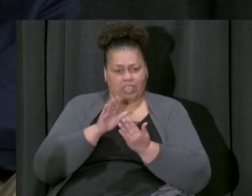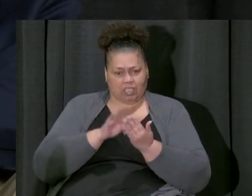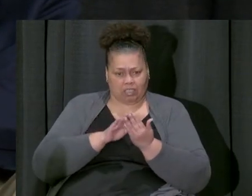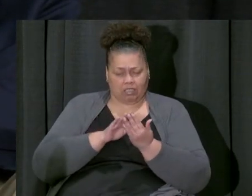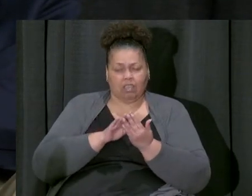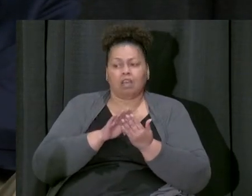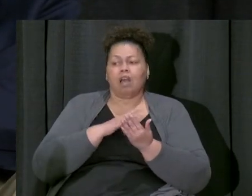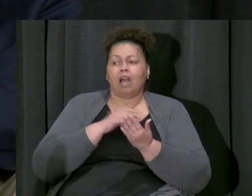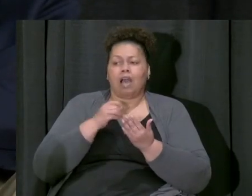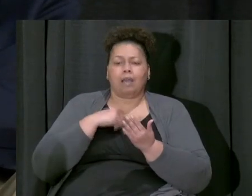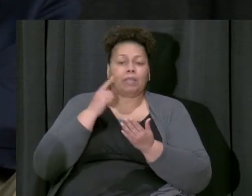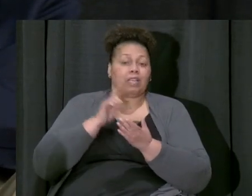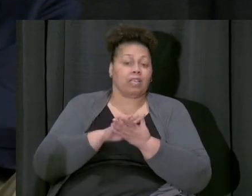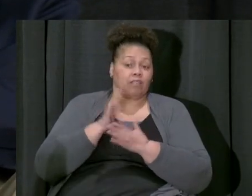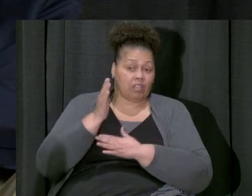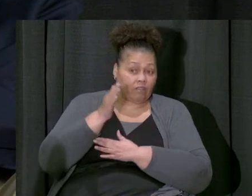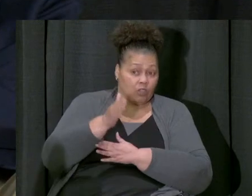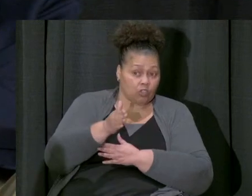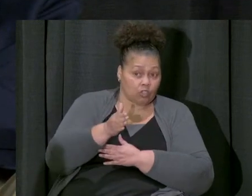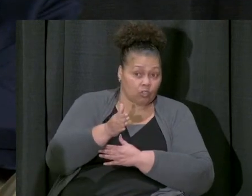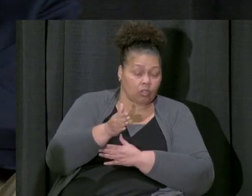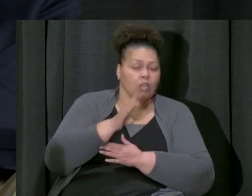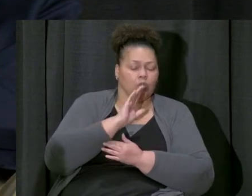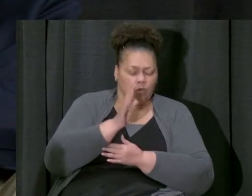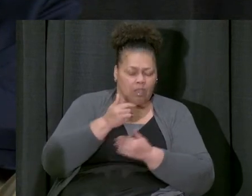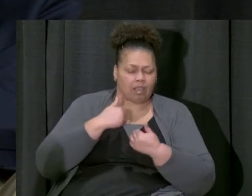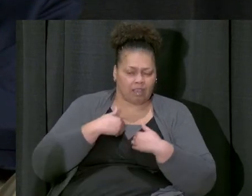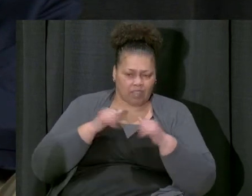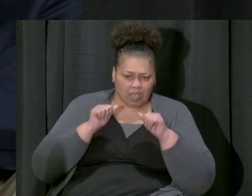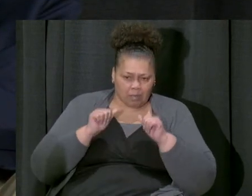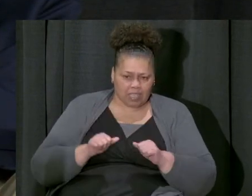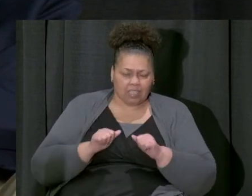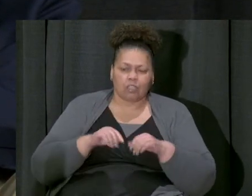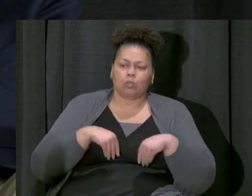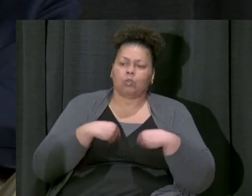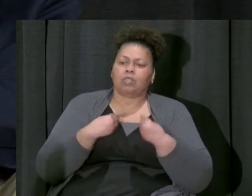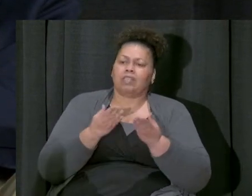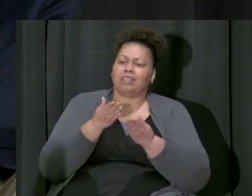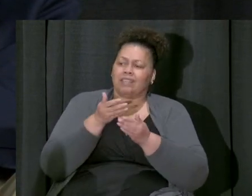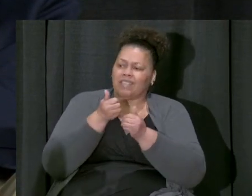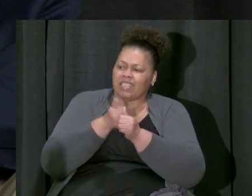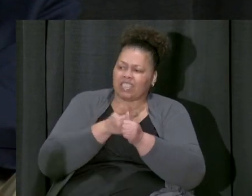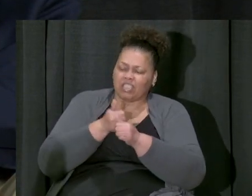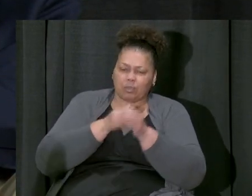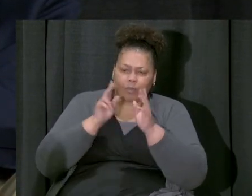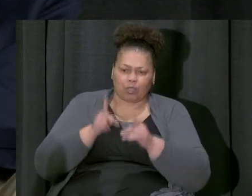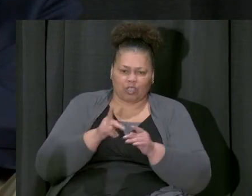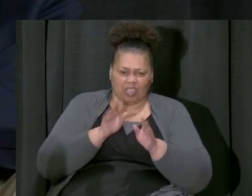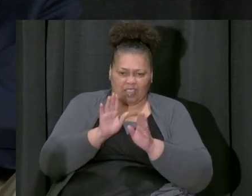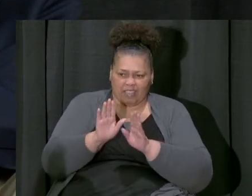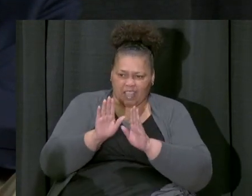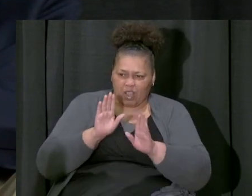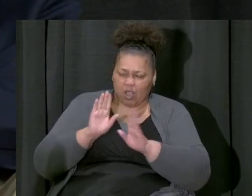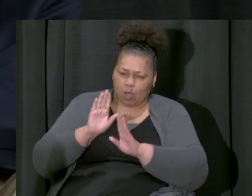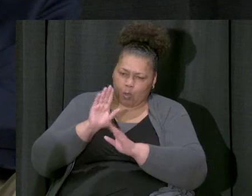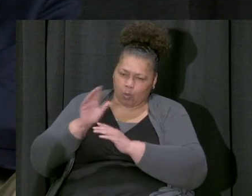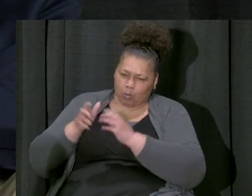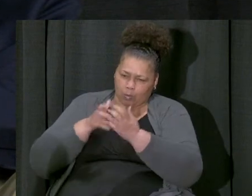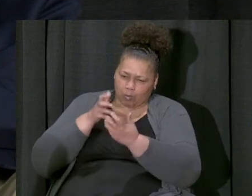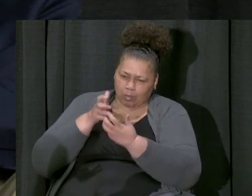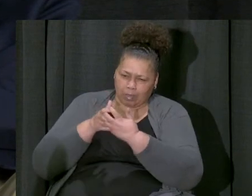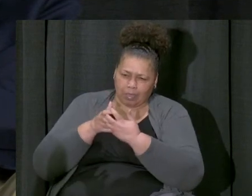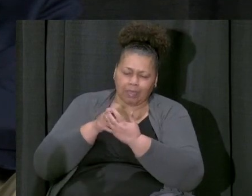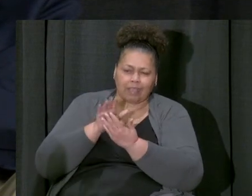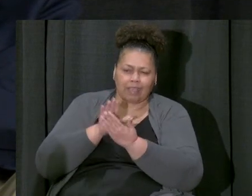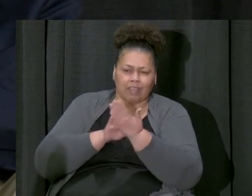I believe in the future that we will have the ability to give each person their own individual interface